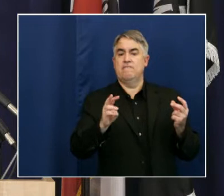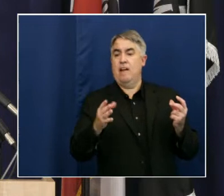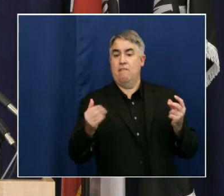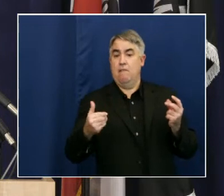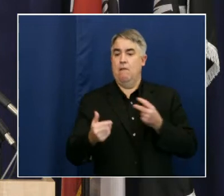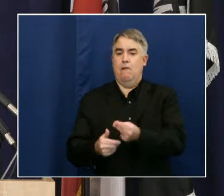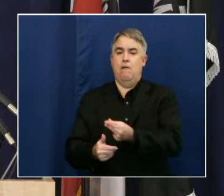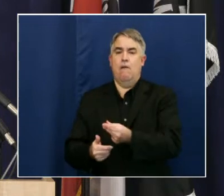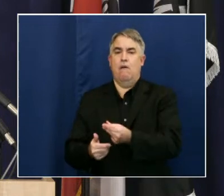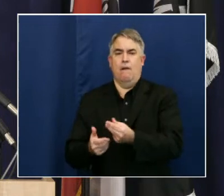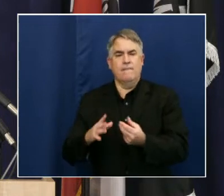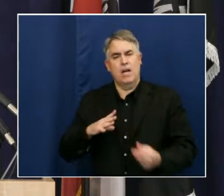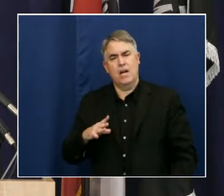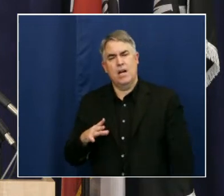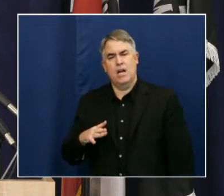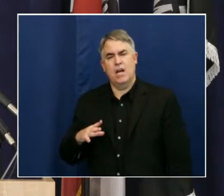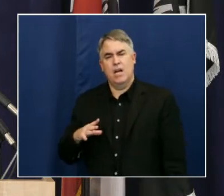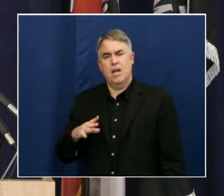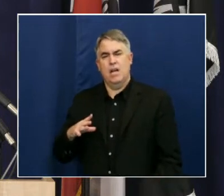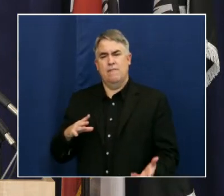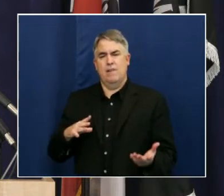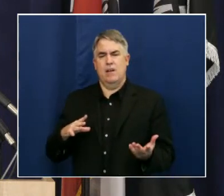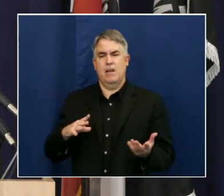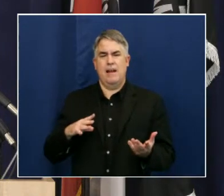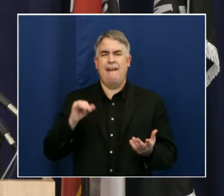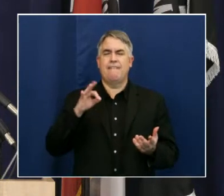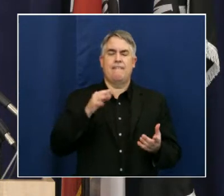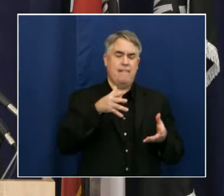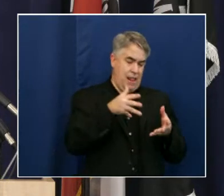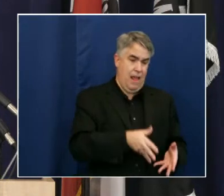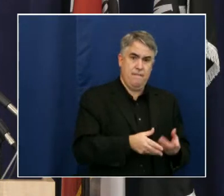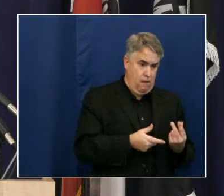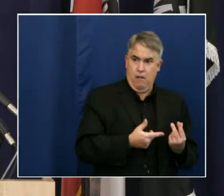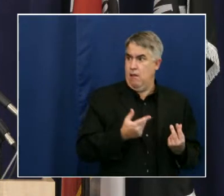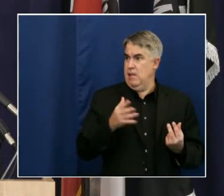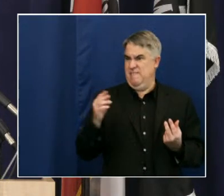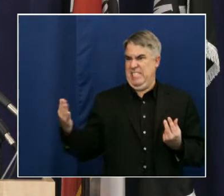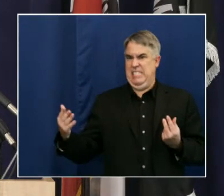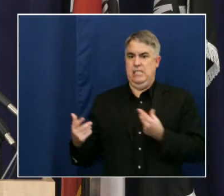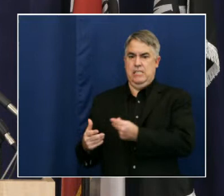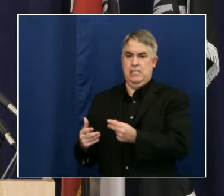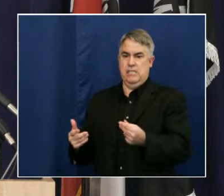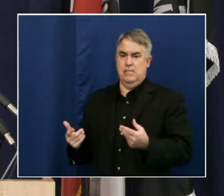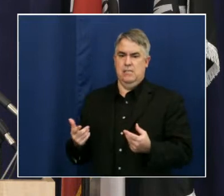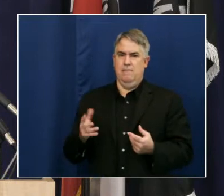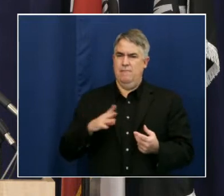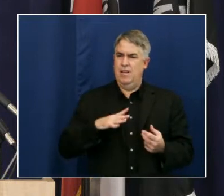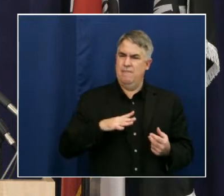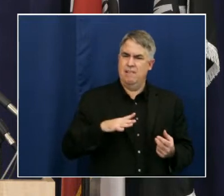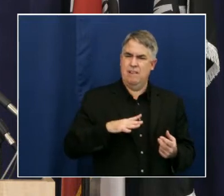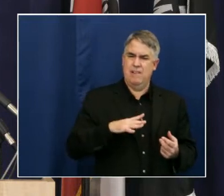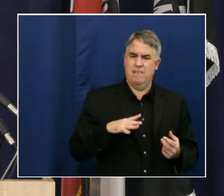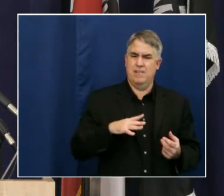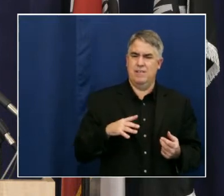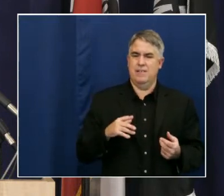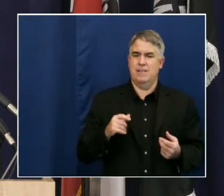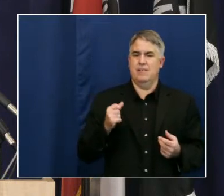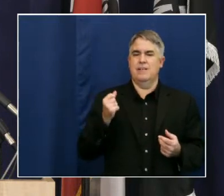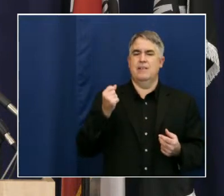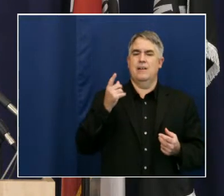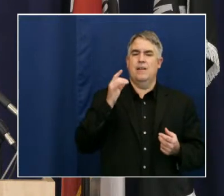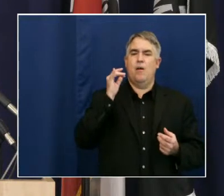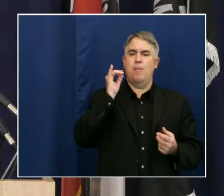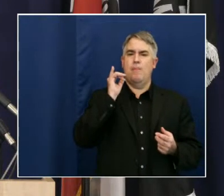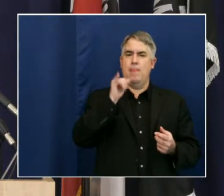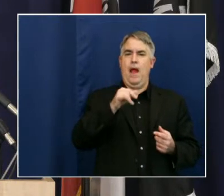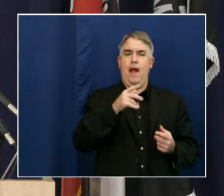been highlighted for us by the governor. So I think that, again, that's how I would interpret this widening of eligibility,